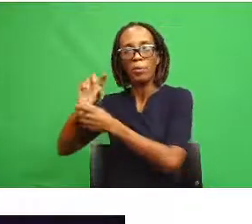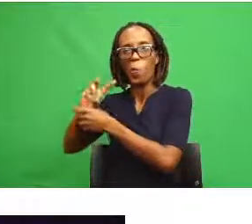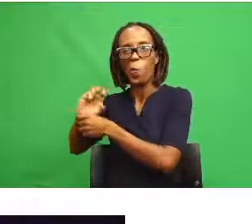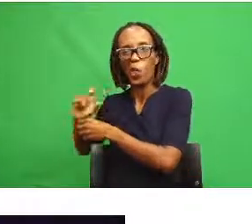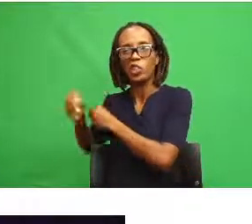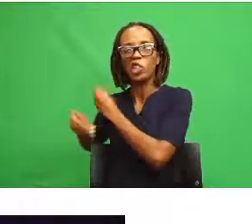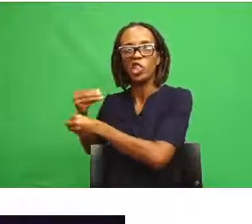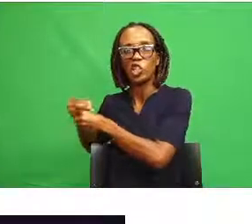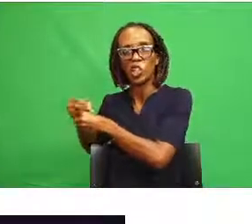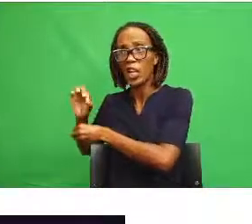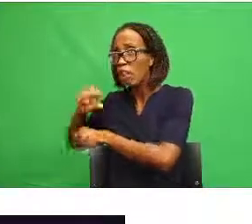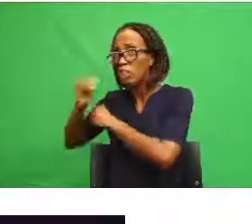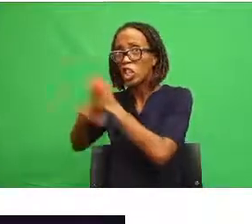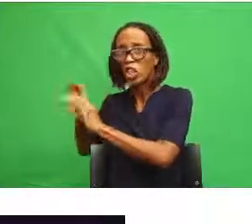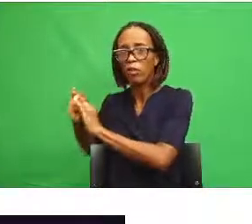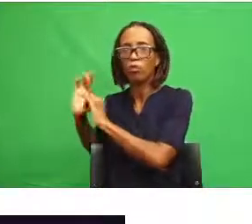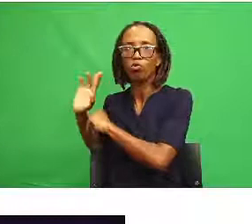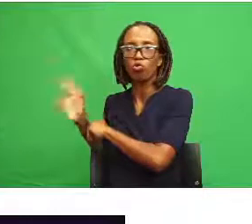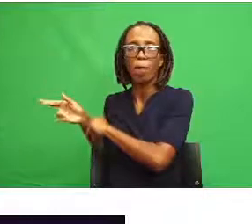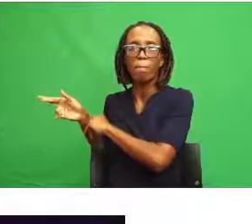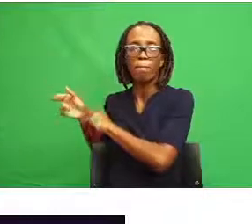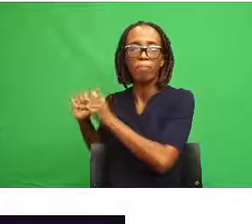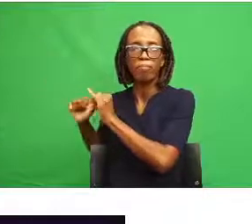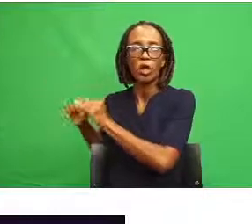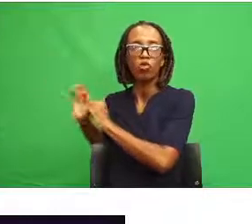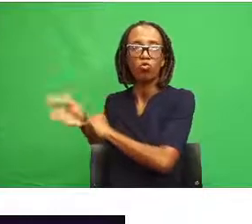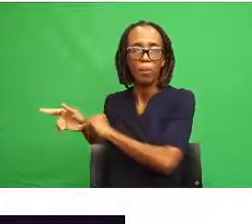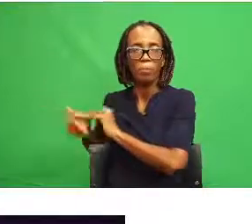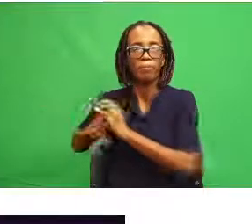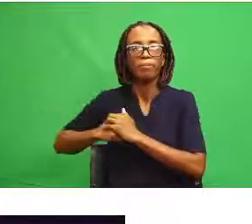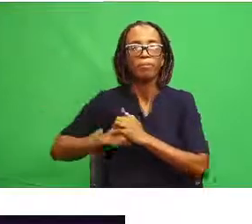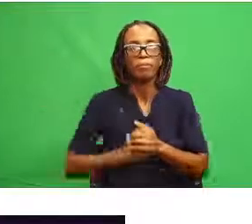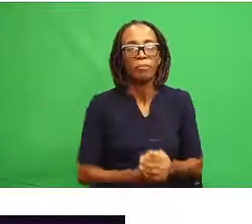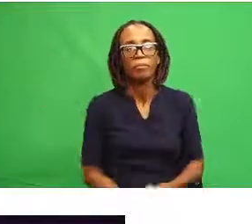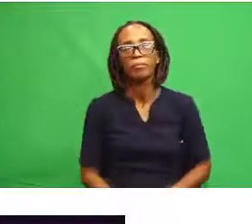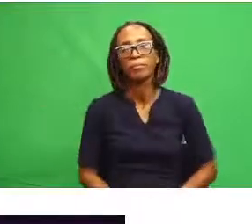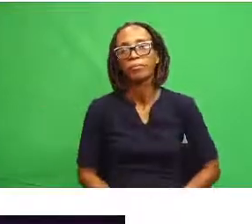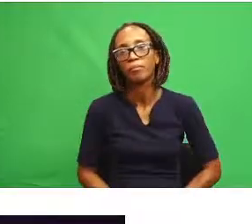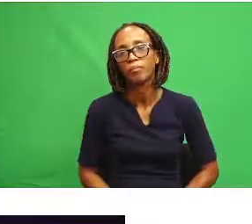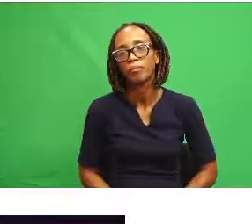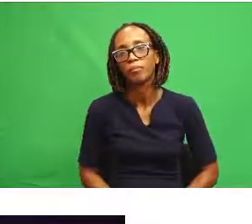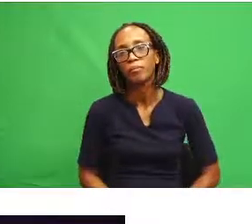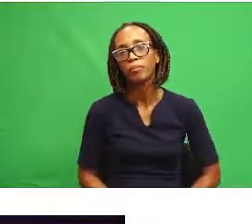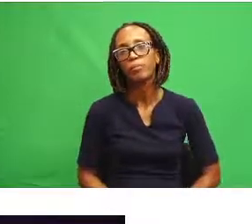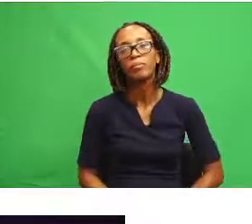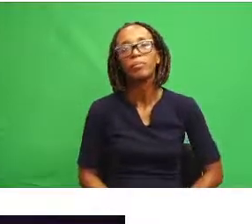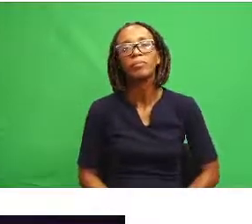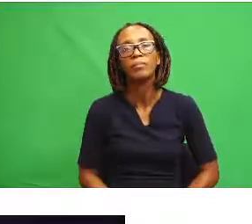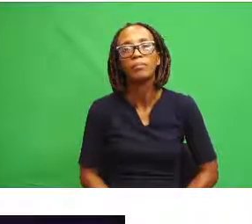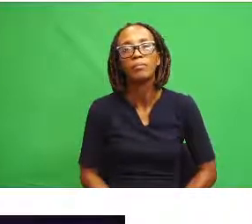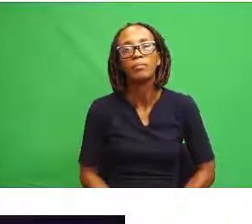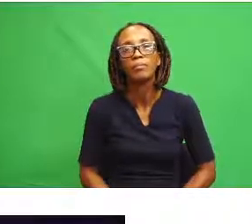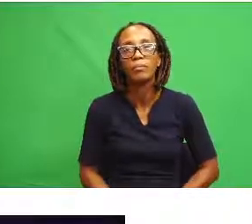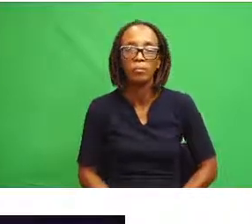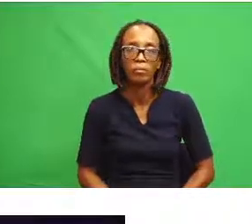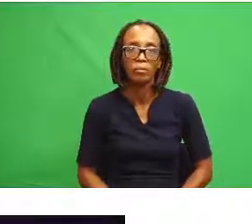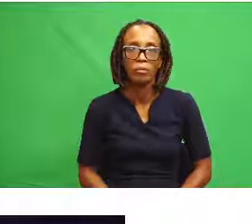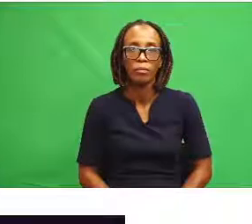will before has to go and change the will, you know, if they want to change the beneficiaries of the will.